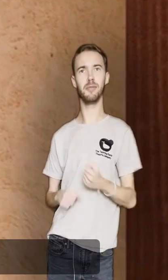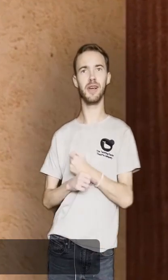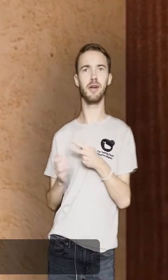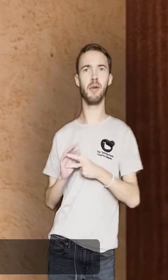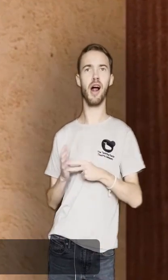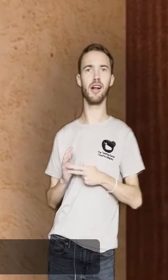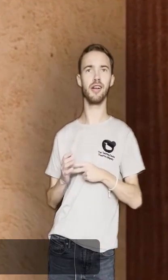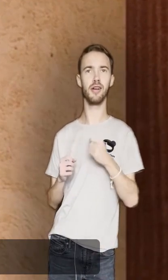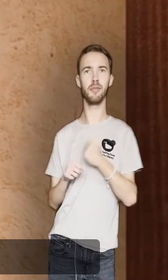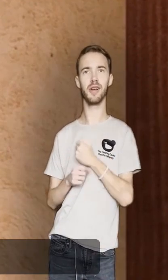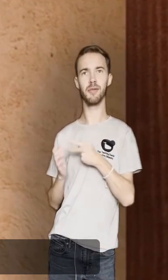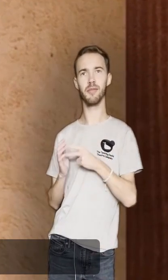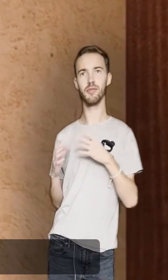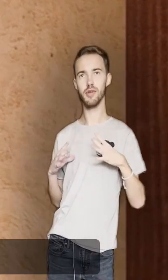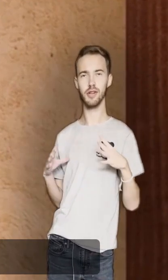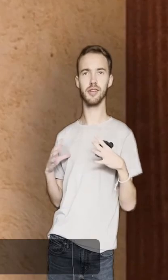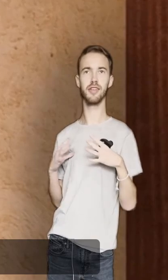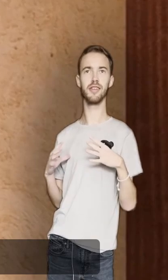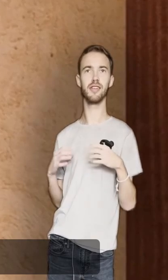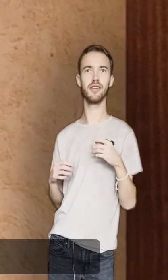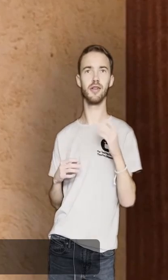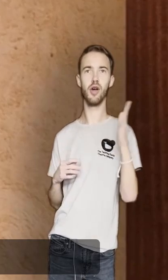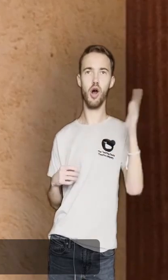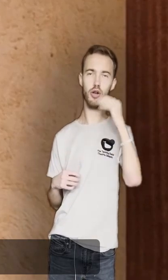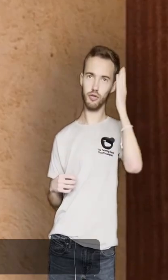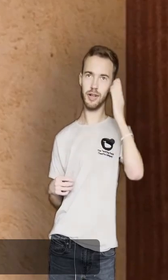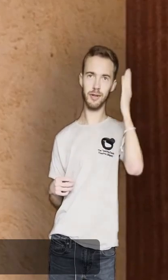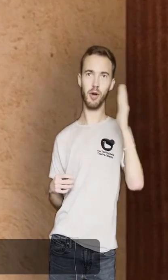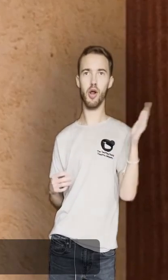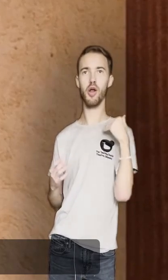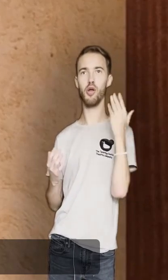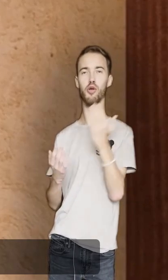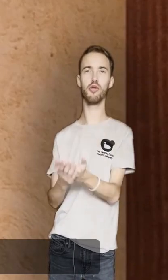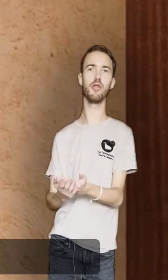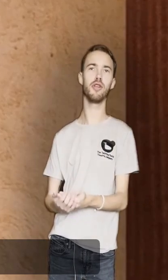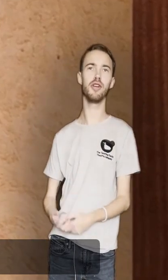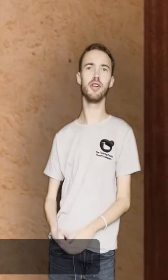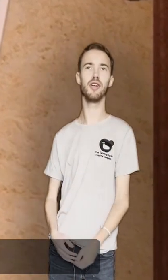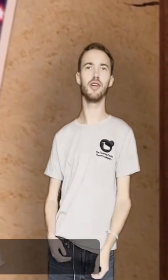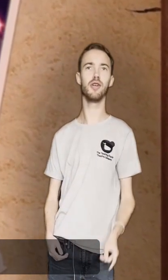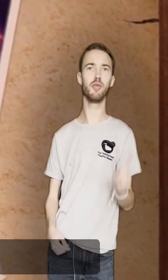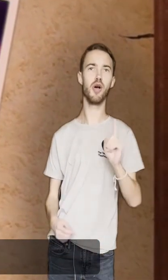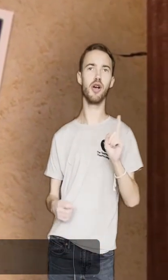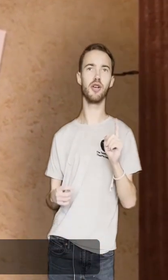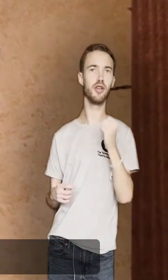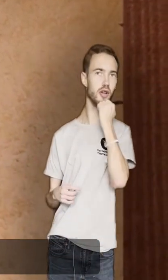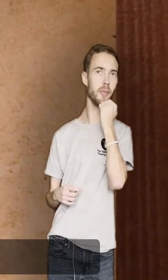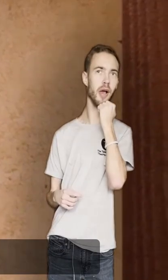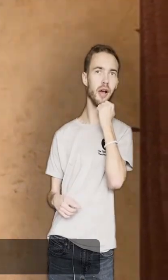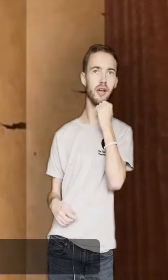Making plans and making hay. All our dreams along the way. What's in